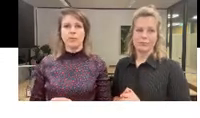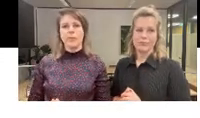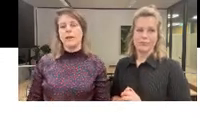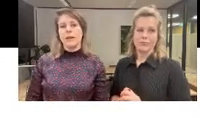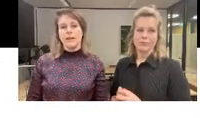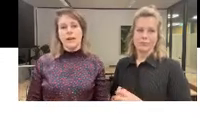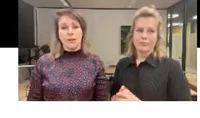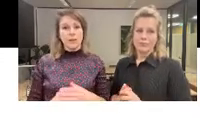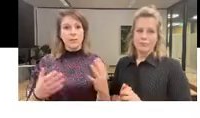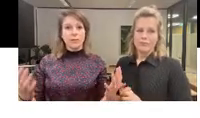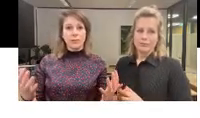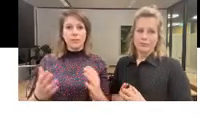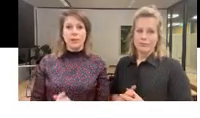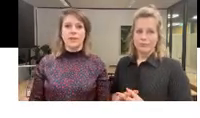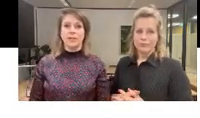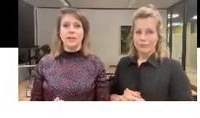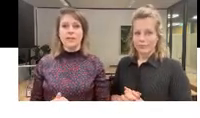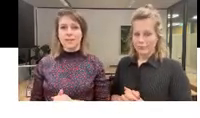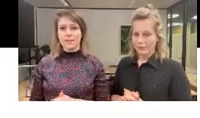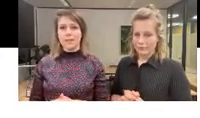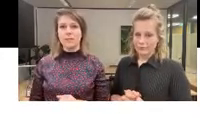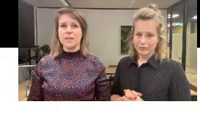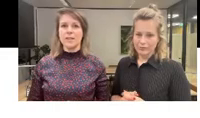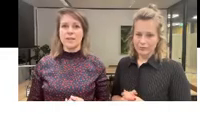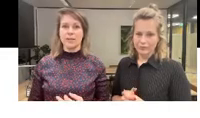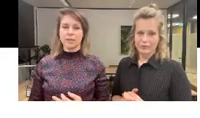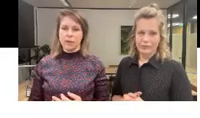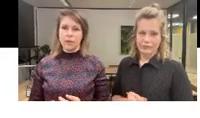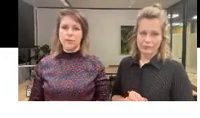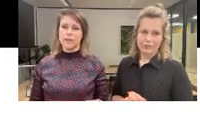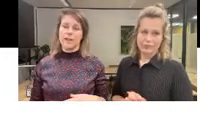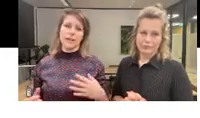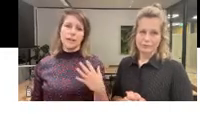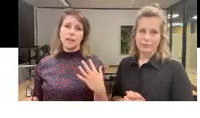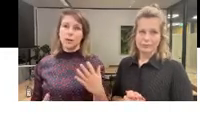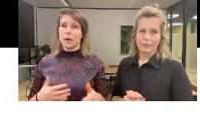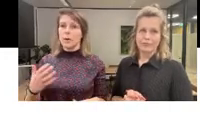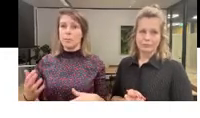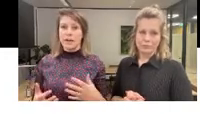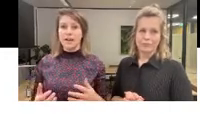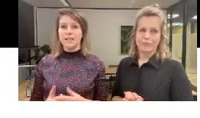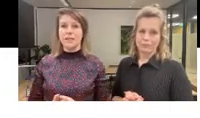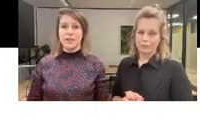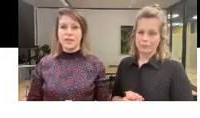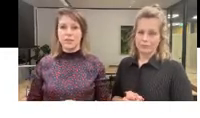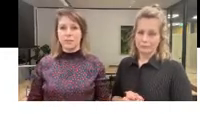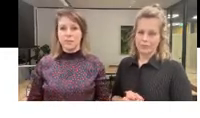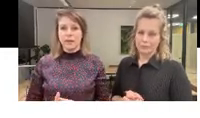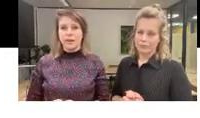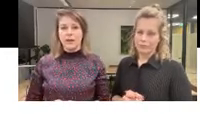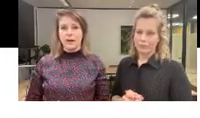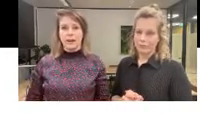people. In the afternoon, we offer the youngsters an EMDR session followed again by